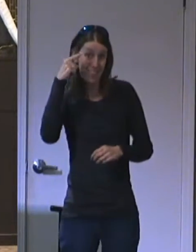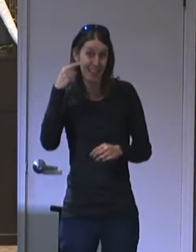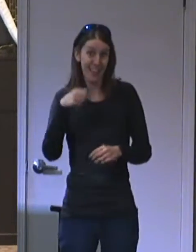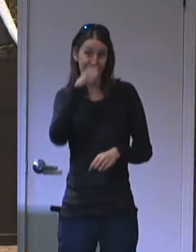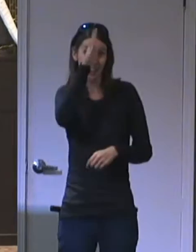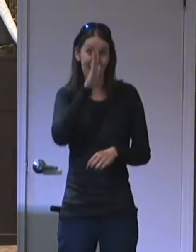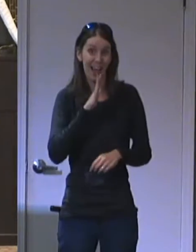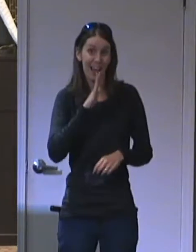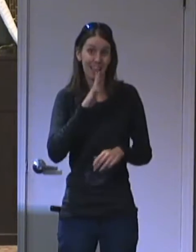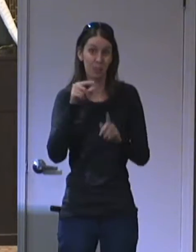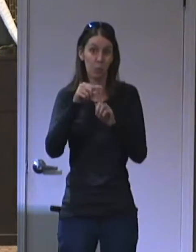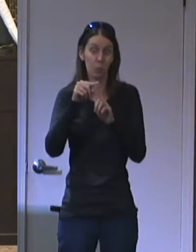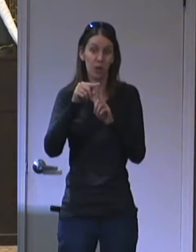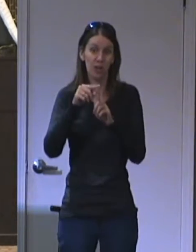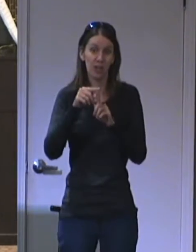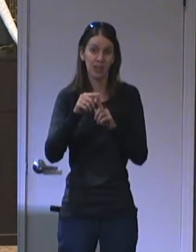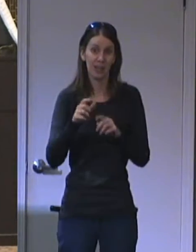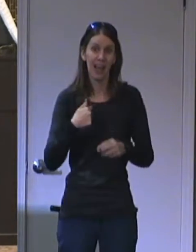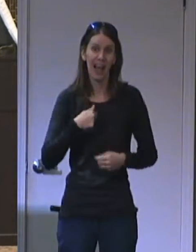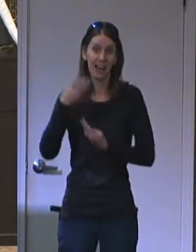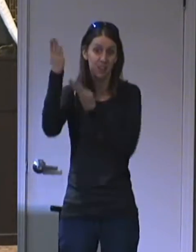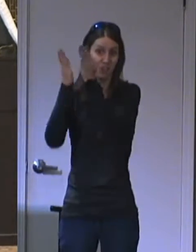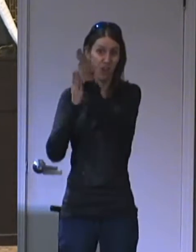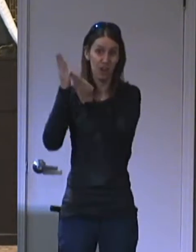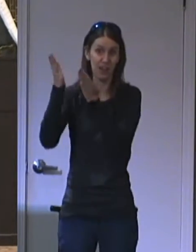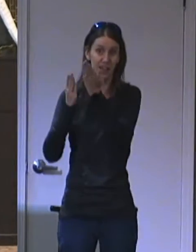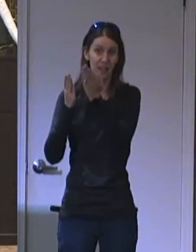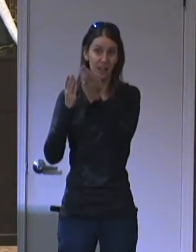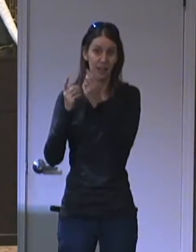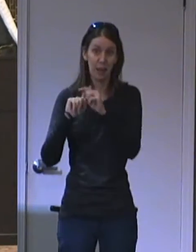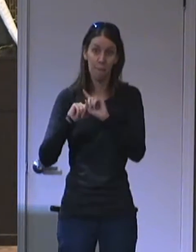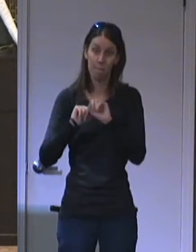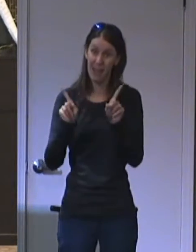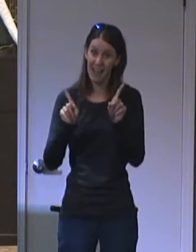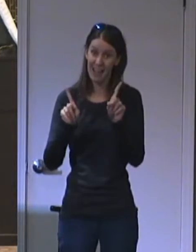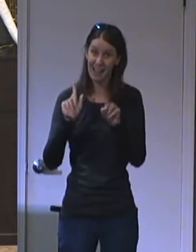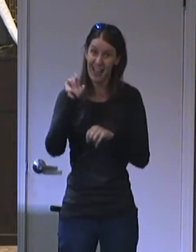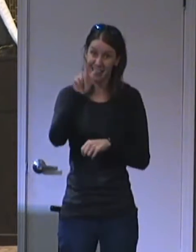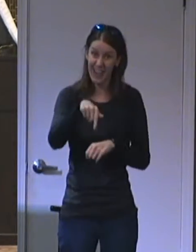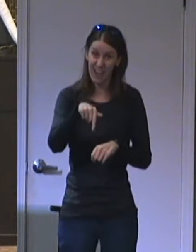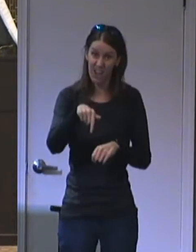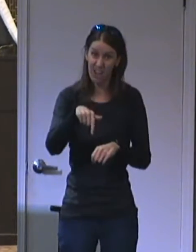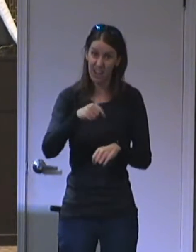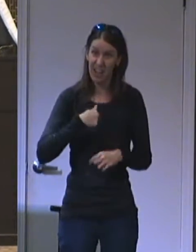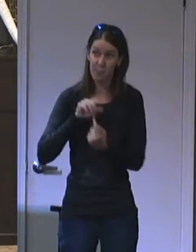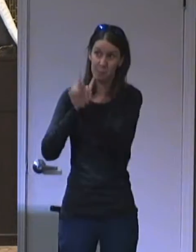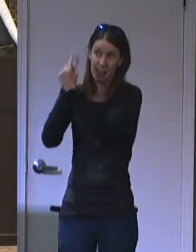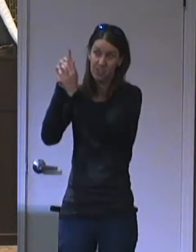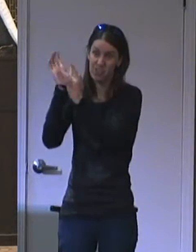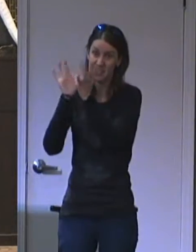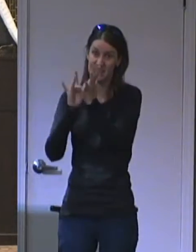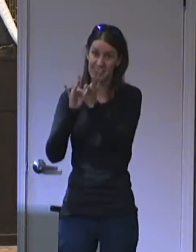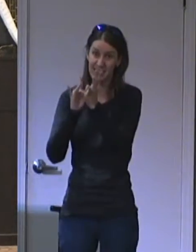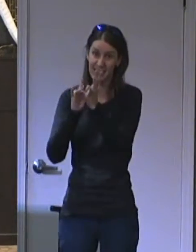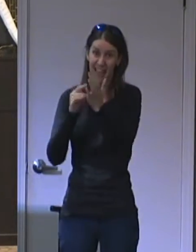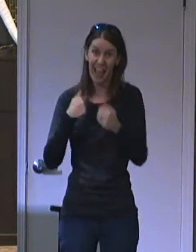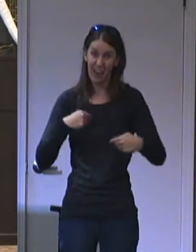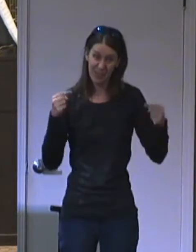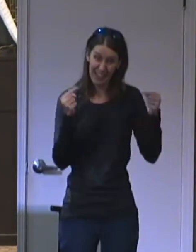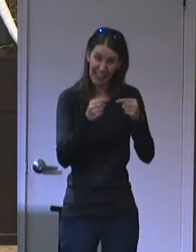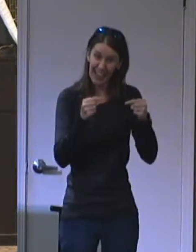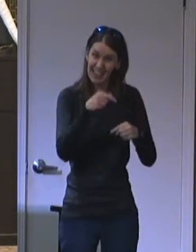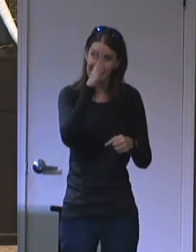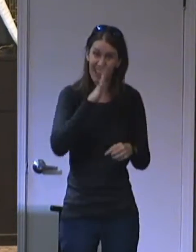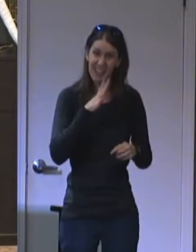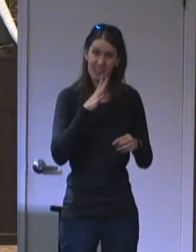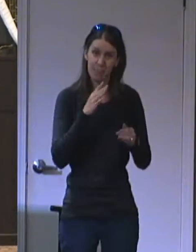doing God's work. I had dedicated my entire life to God's work. Then I met Jesus and realized, you're fighting against God's